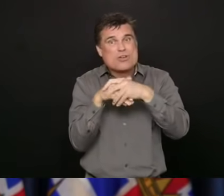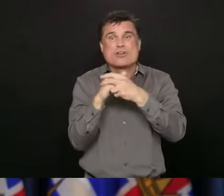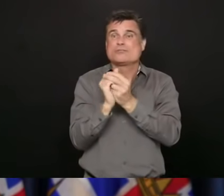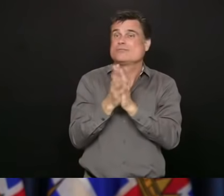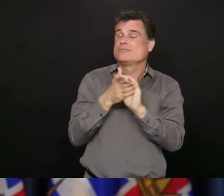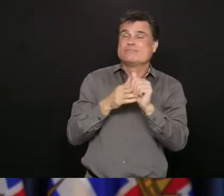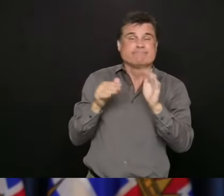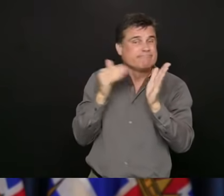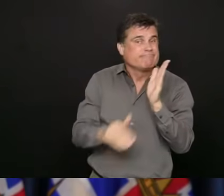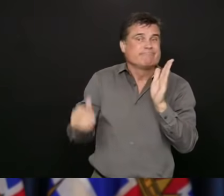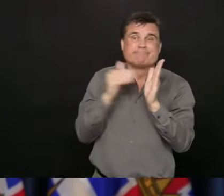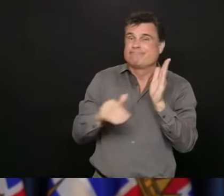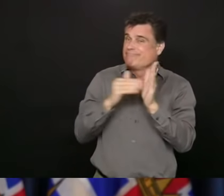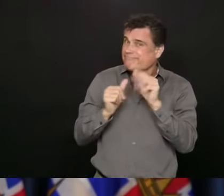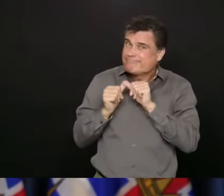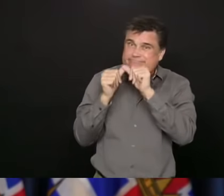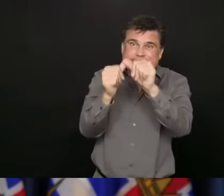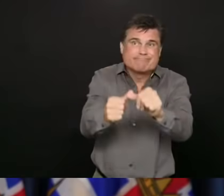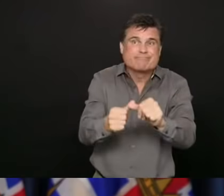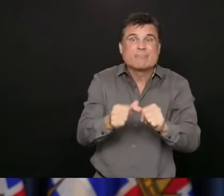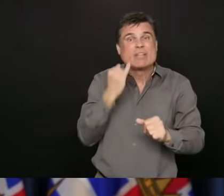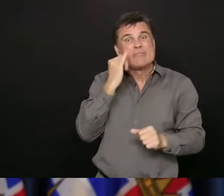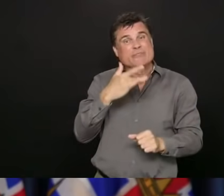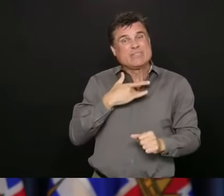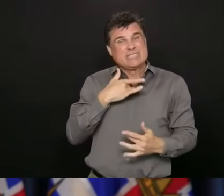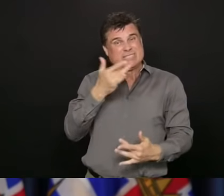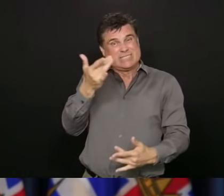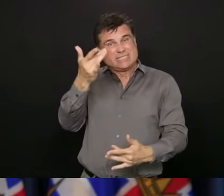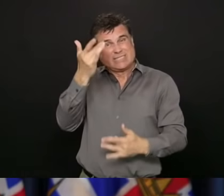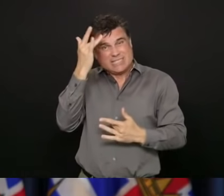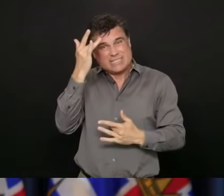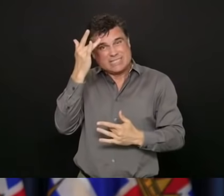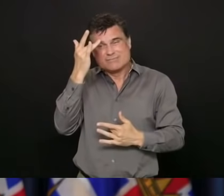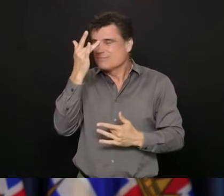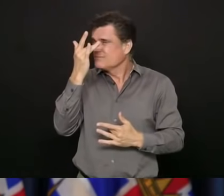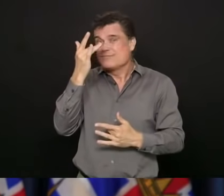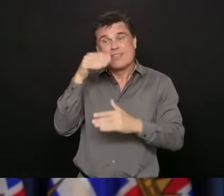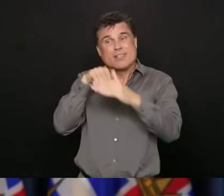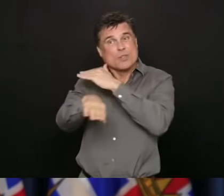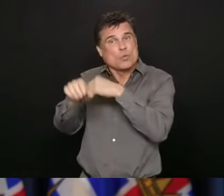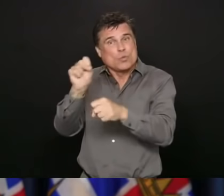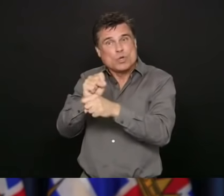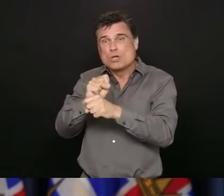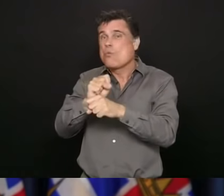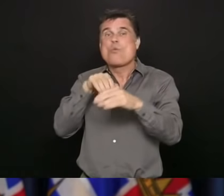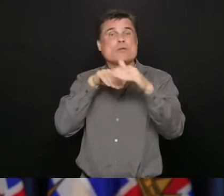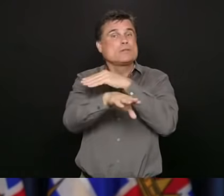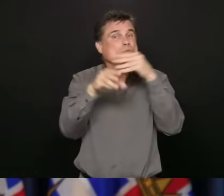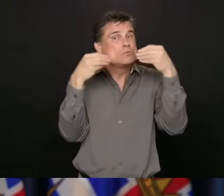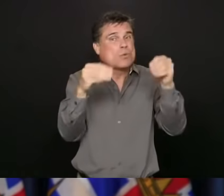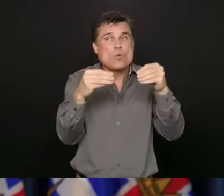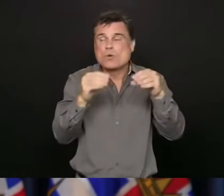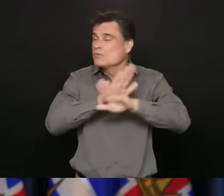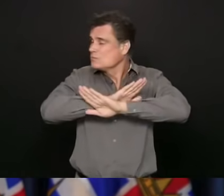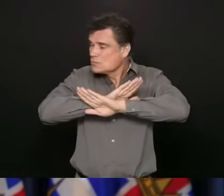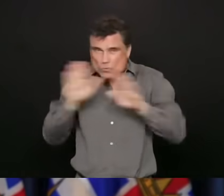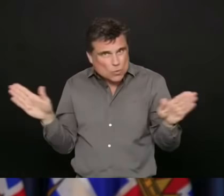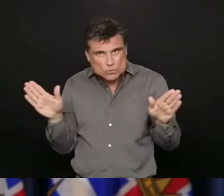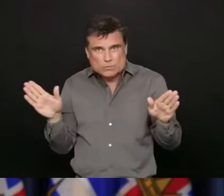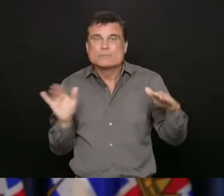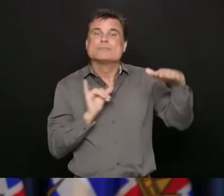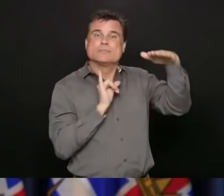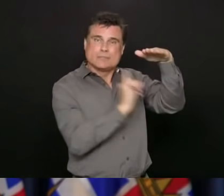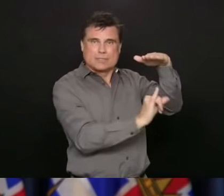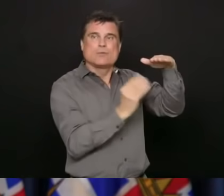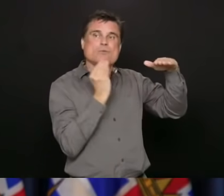not go to a workplace. These are principles that we are going to have to embrace for the foreseeable future, not just until there's a formal